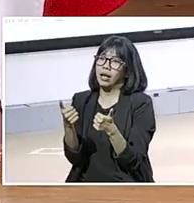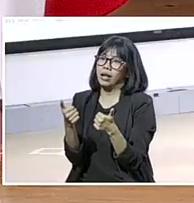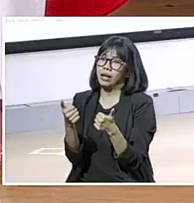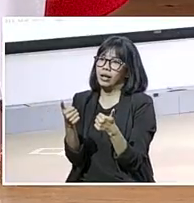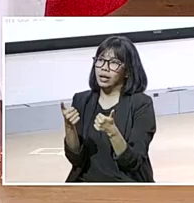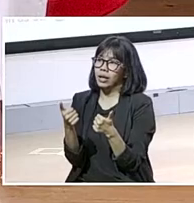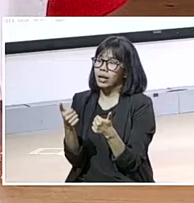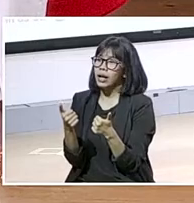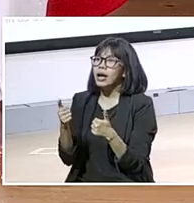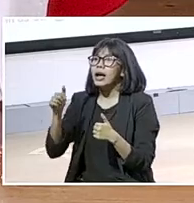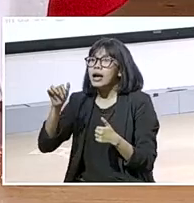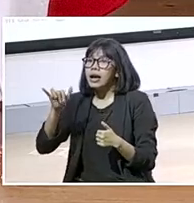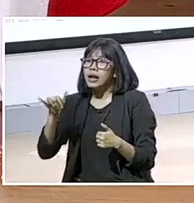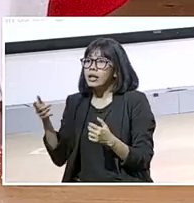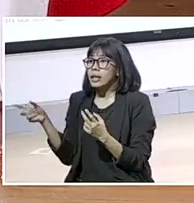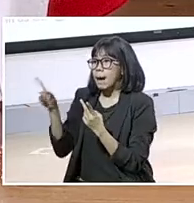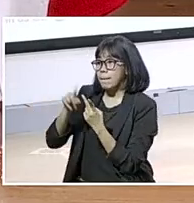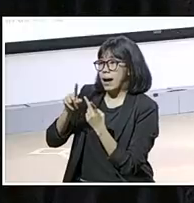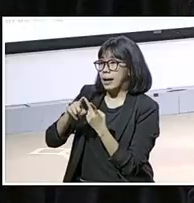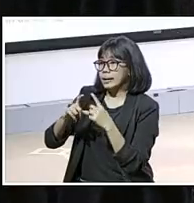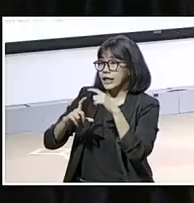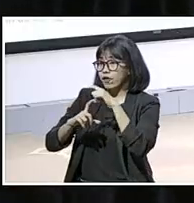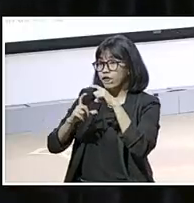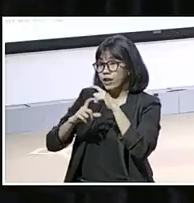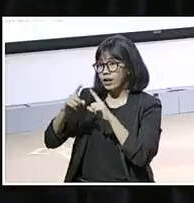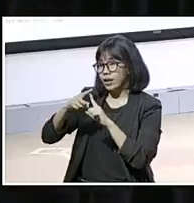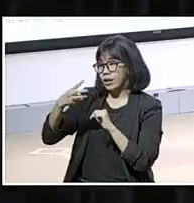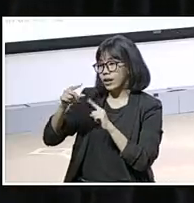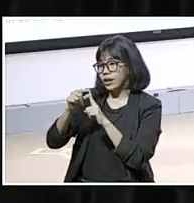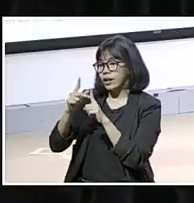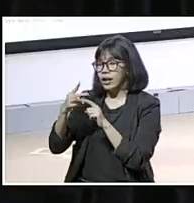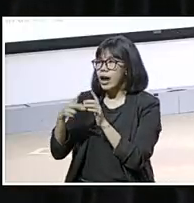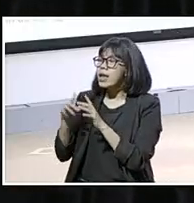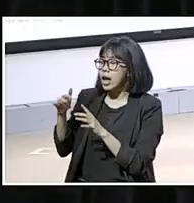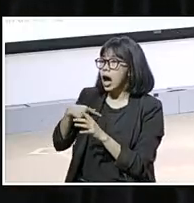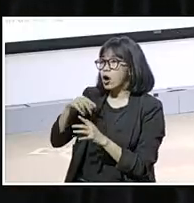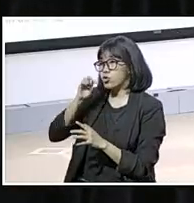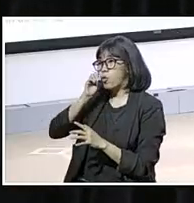and I would say, much like Crystal said,